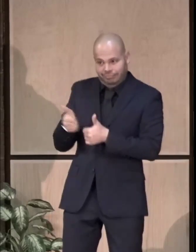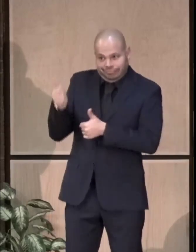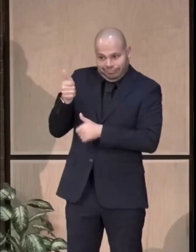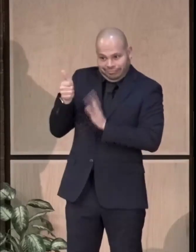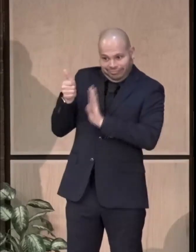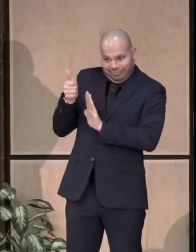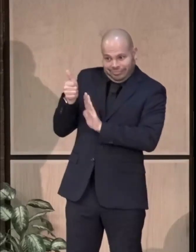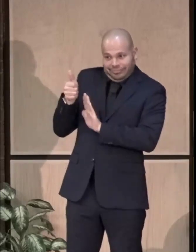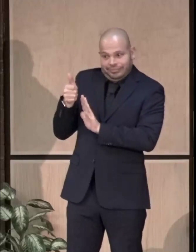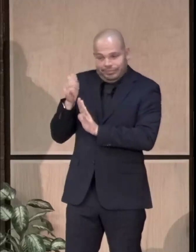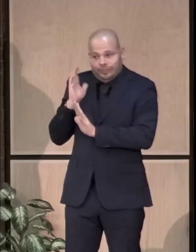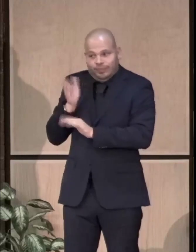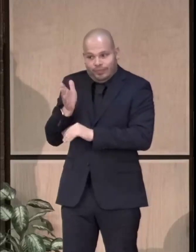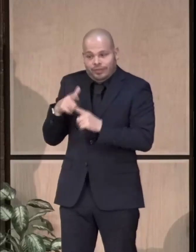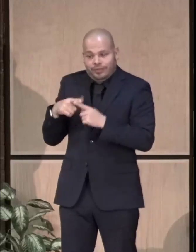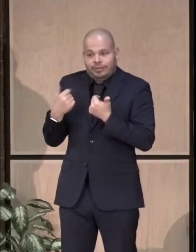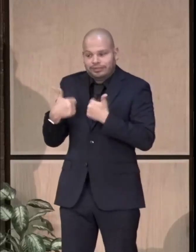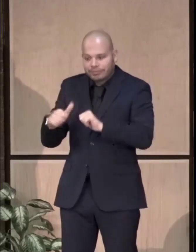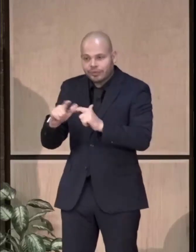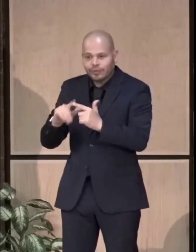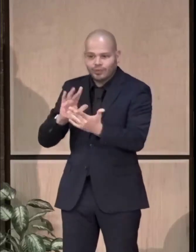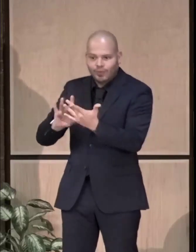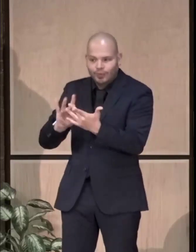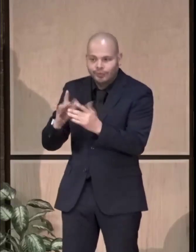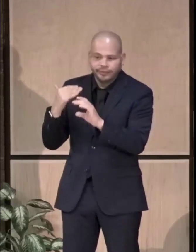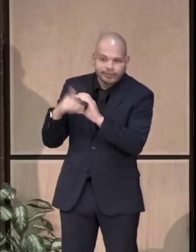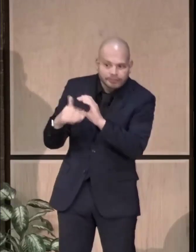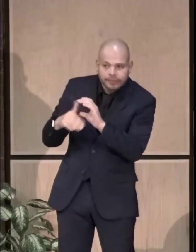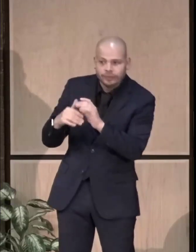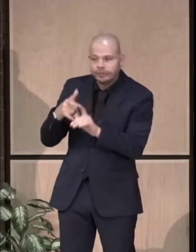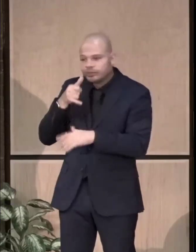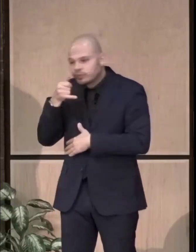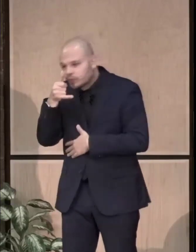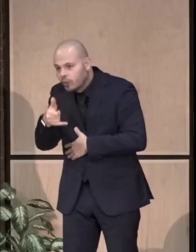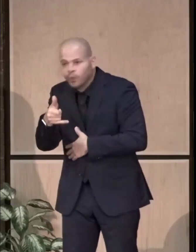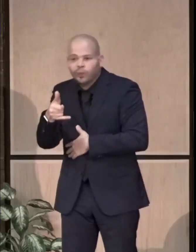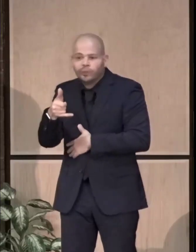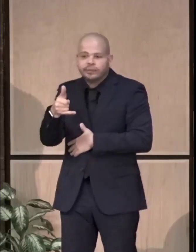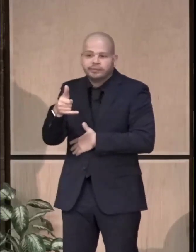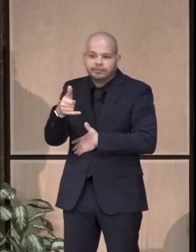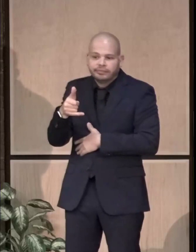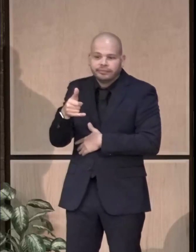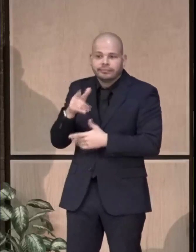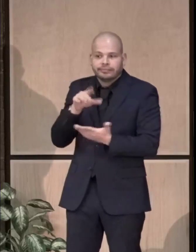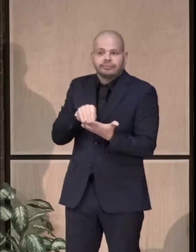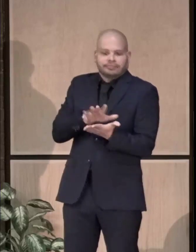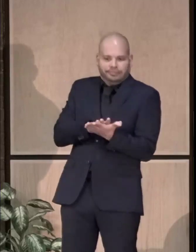you know, by phone, by email, and they would document that. And